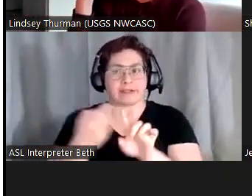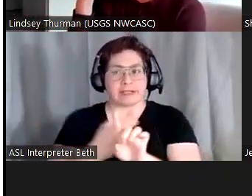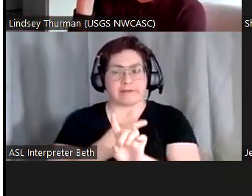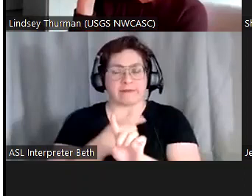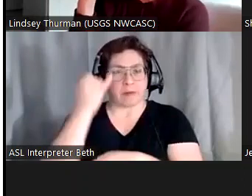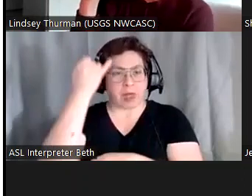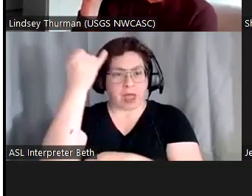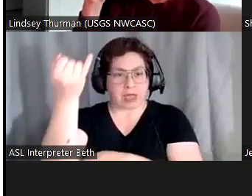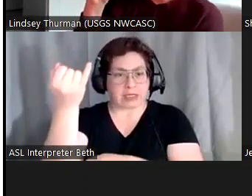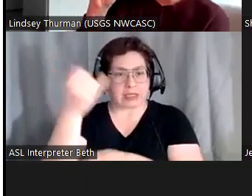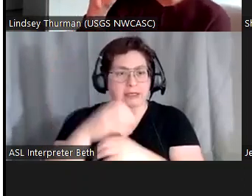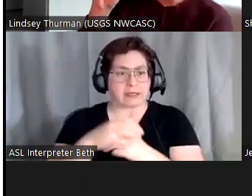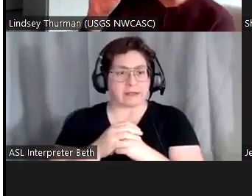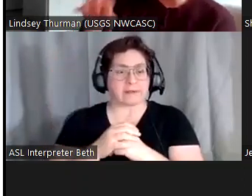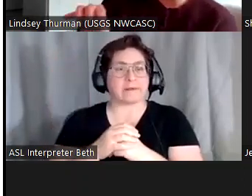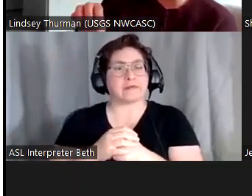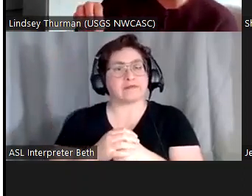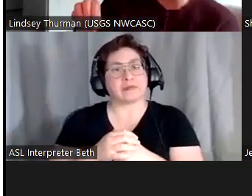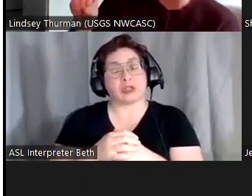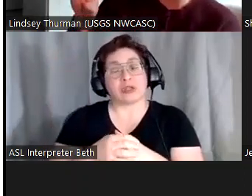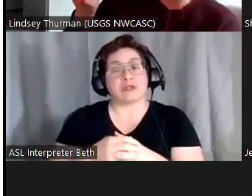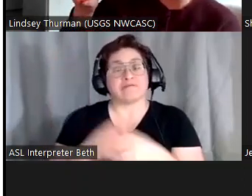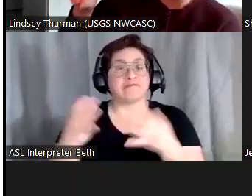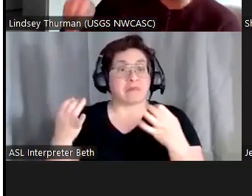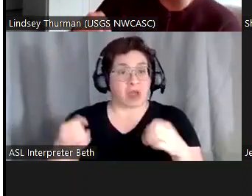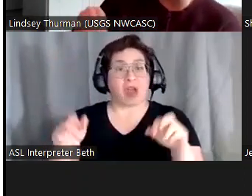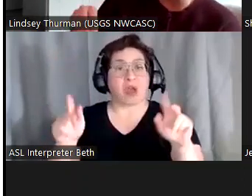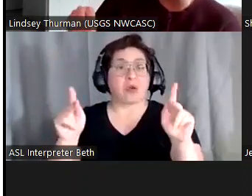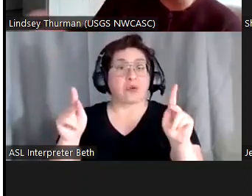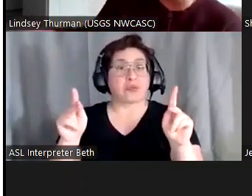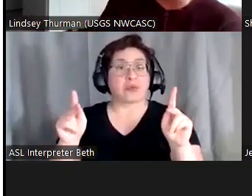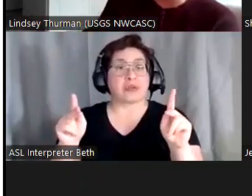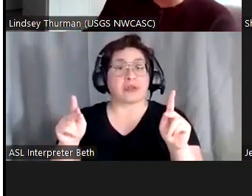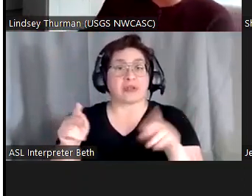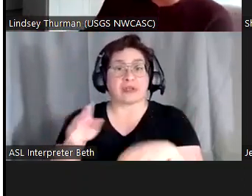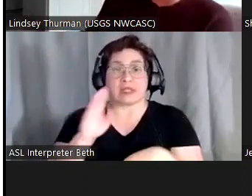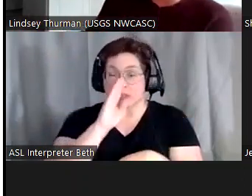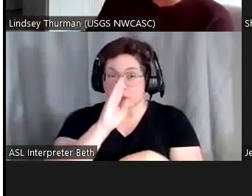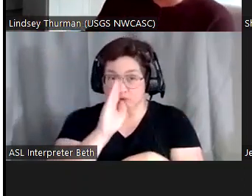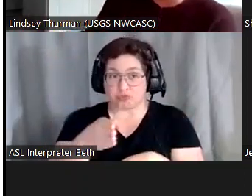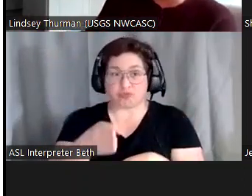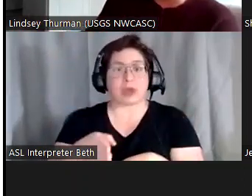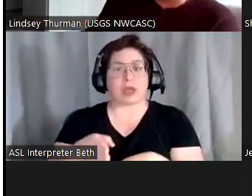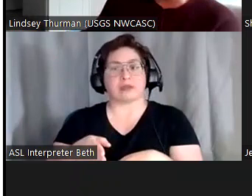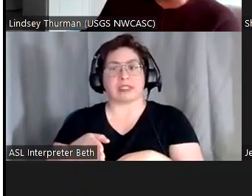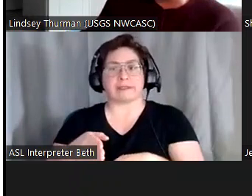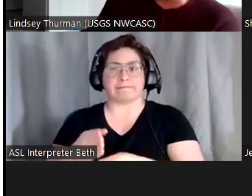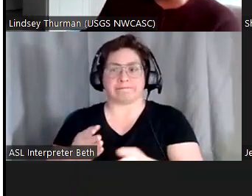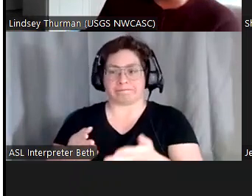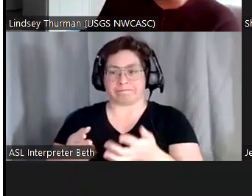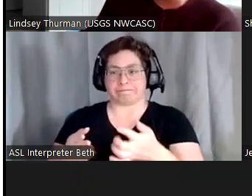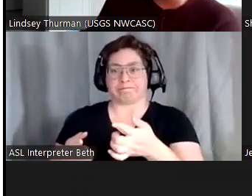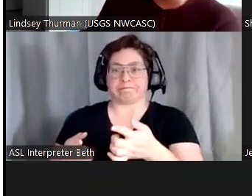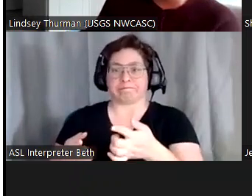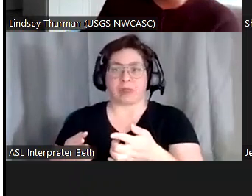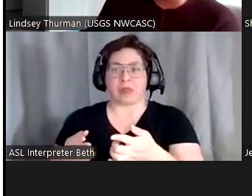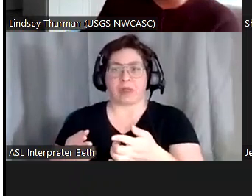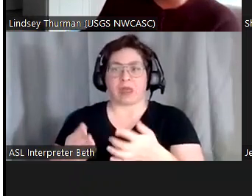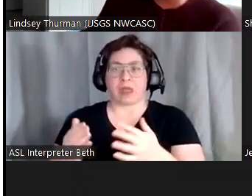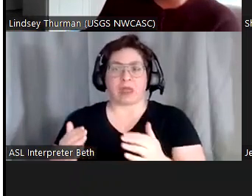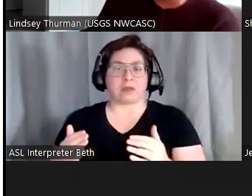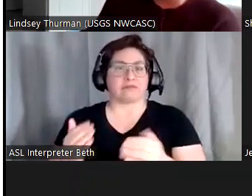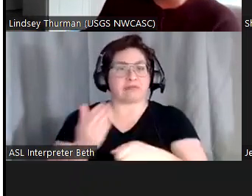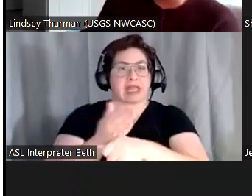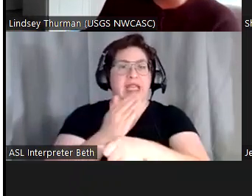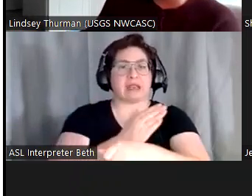idea that there are opportunities for directly enhancing species adaptive capacity. That's this